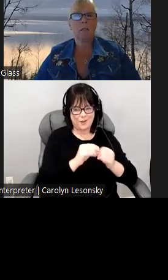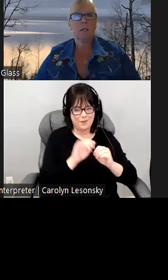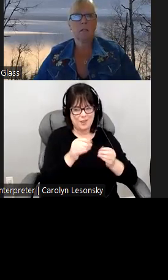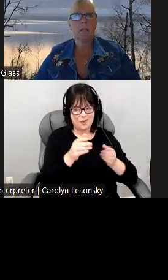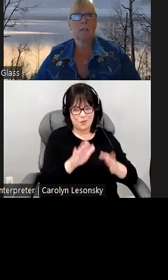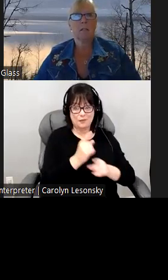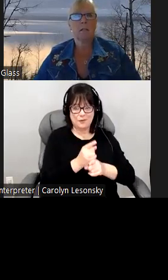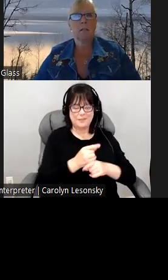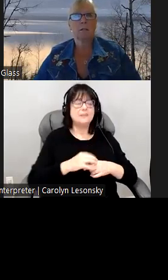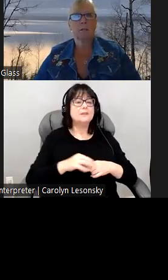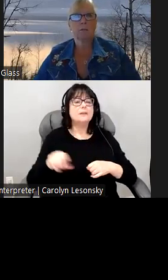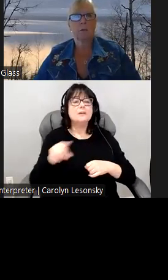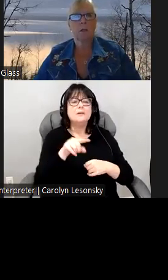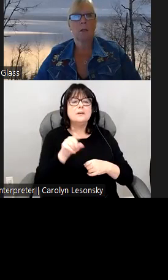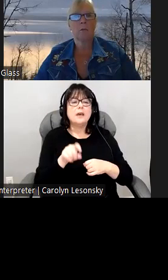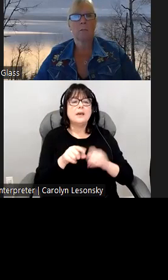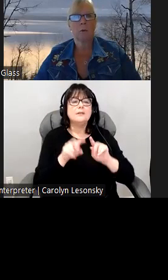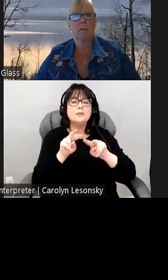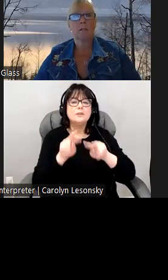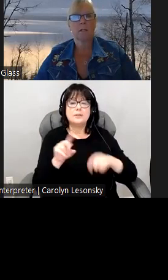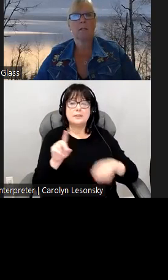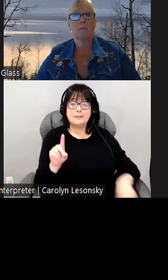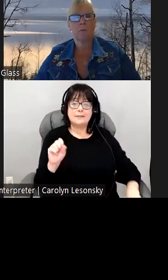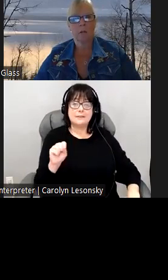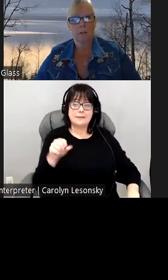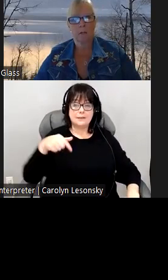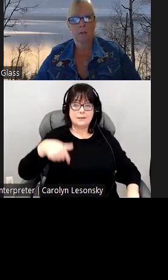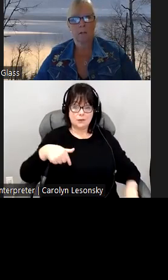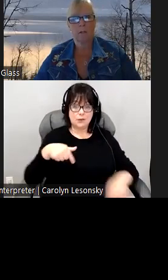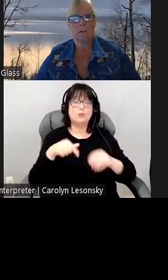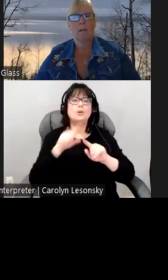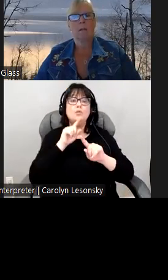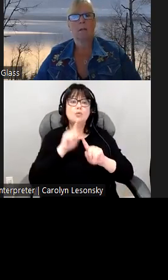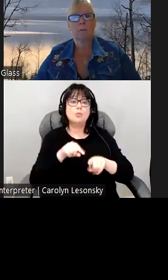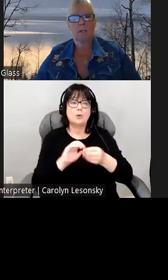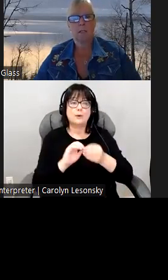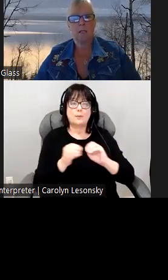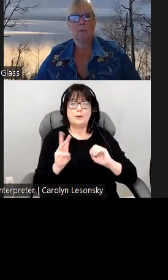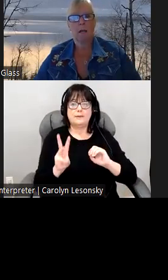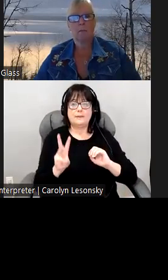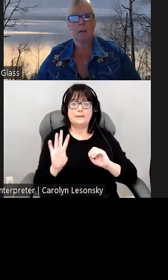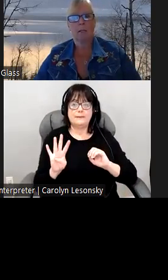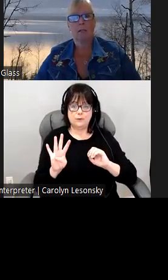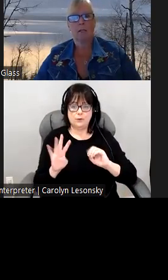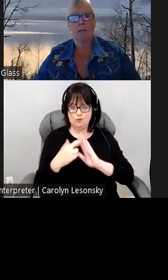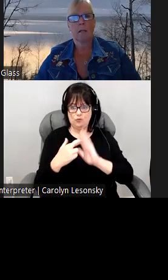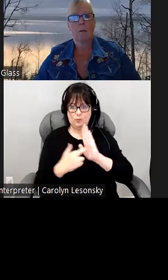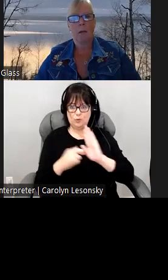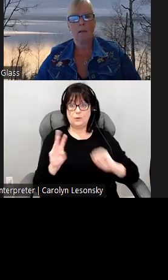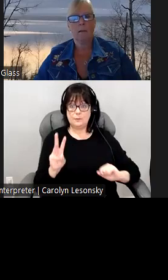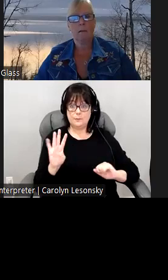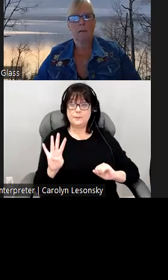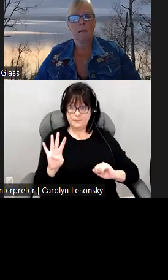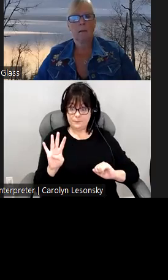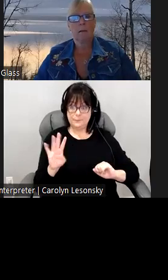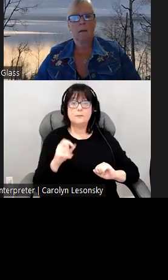You need to look at the detailed service quality report 64 to see them itemized that